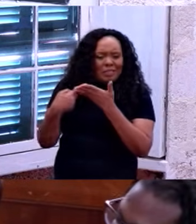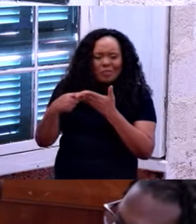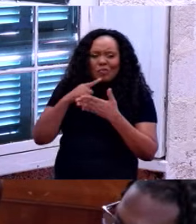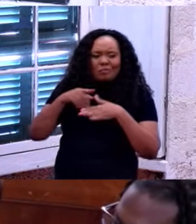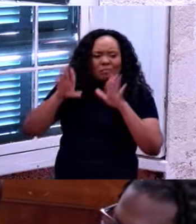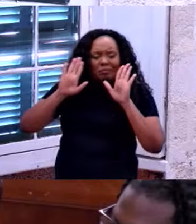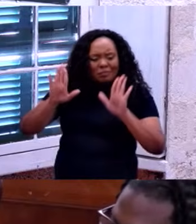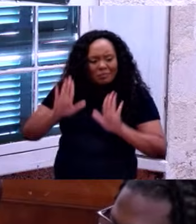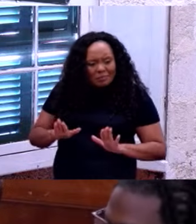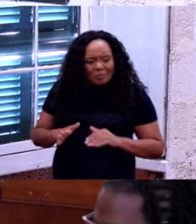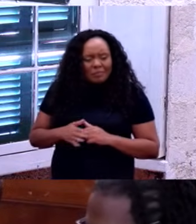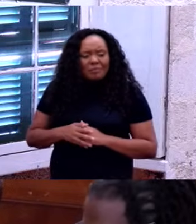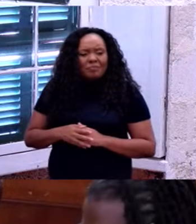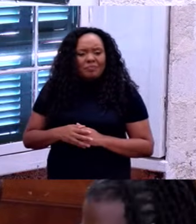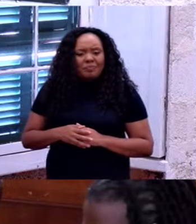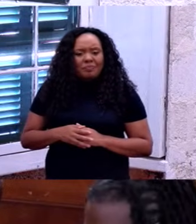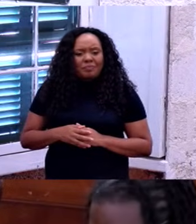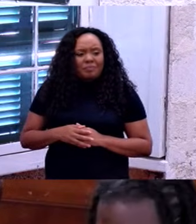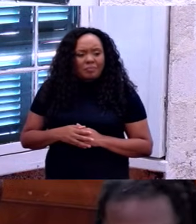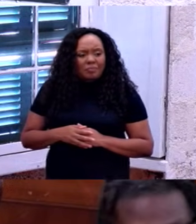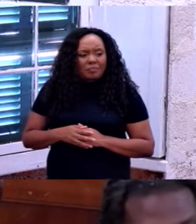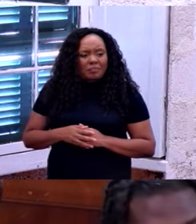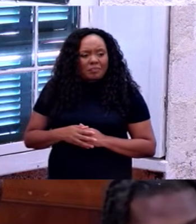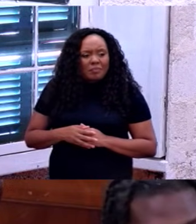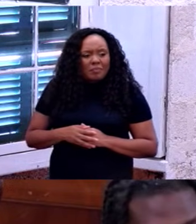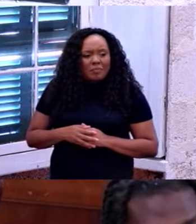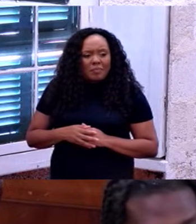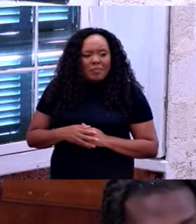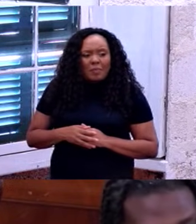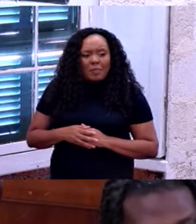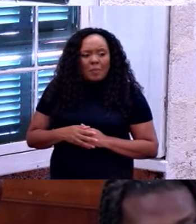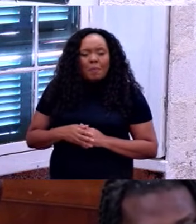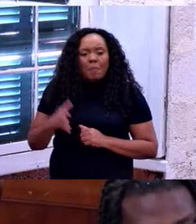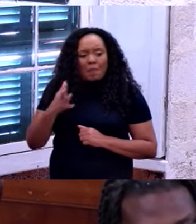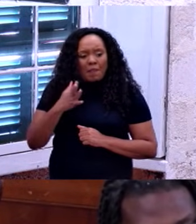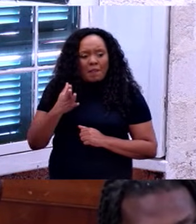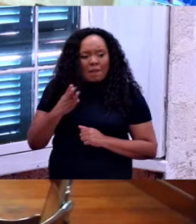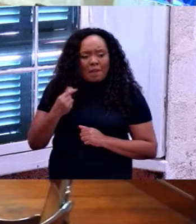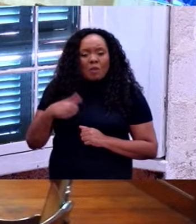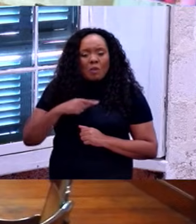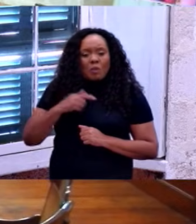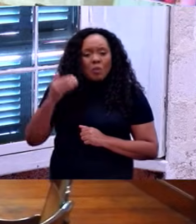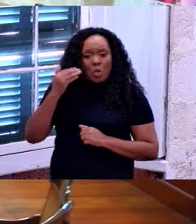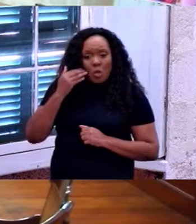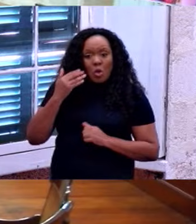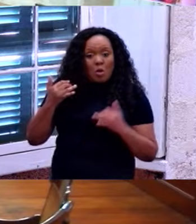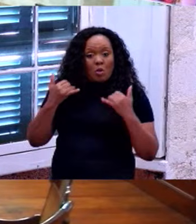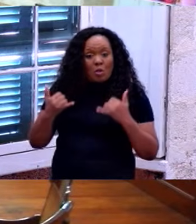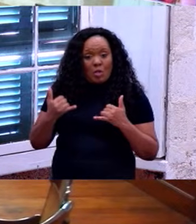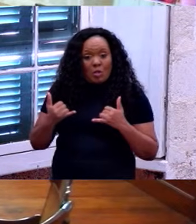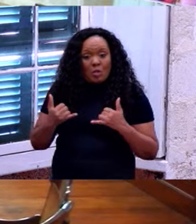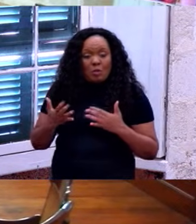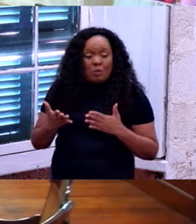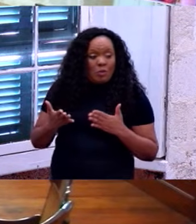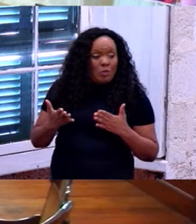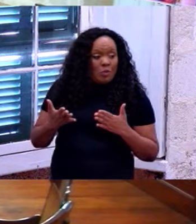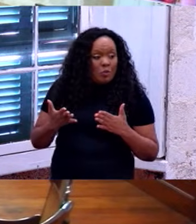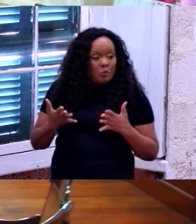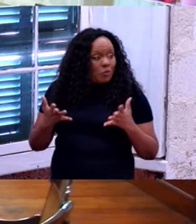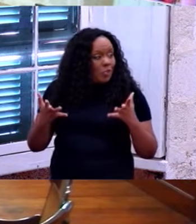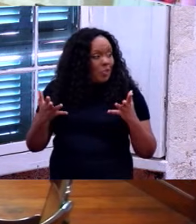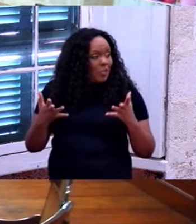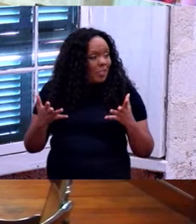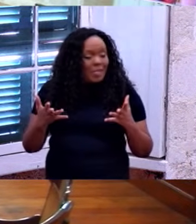thrust of the political titans. And therefore, having to be held in check, as you may purport to do with me now, is not something that one could reasonably say